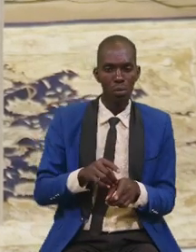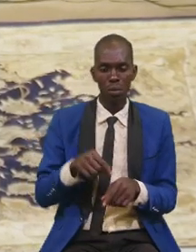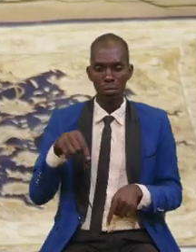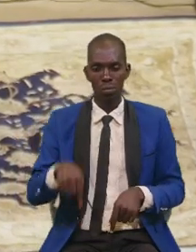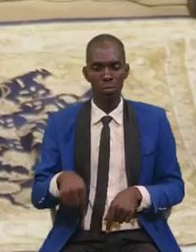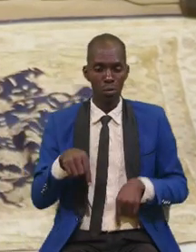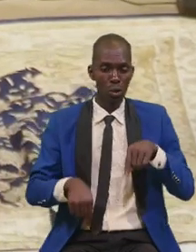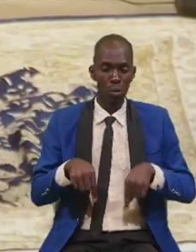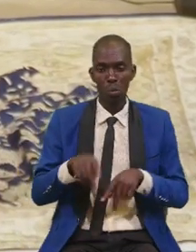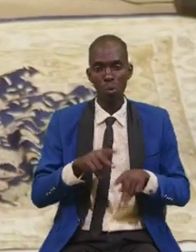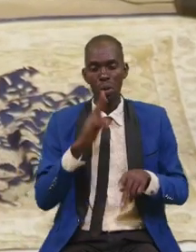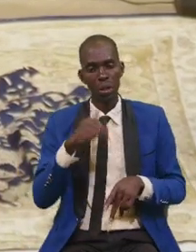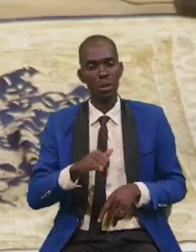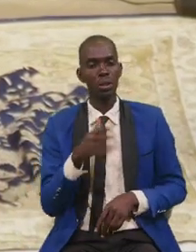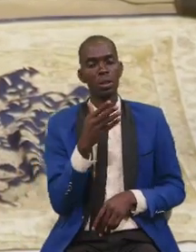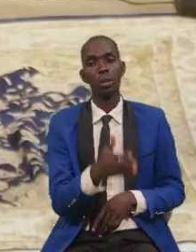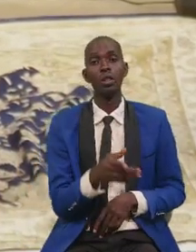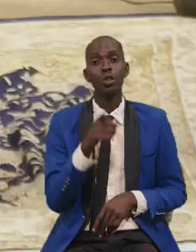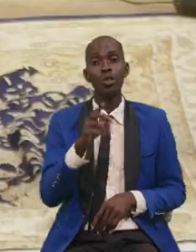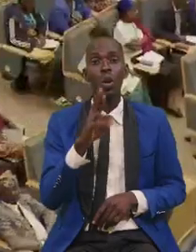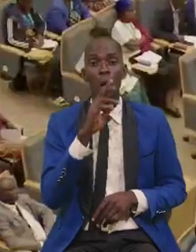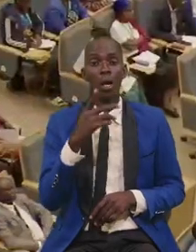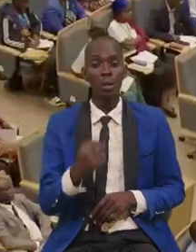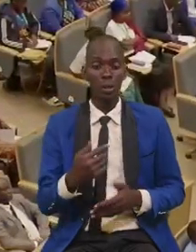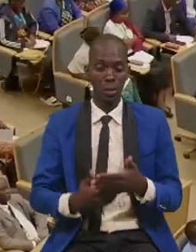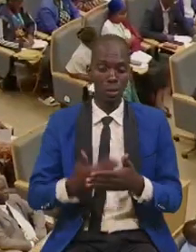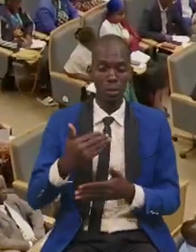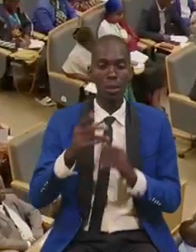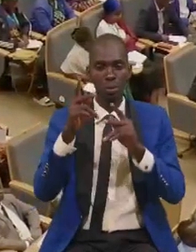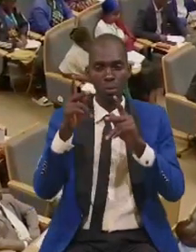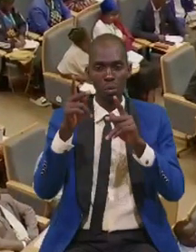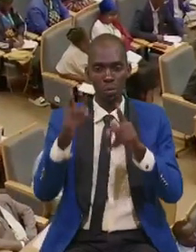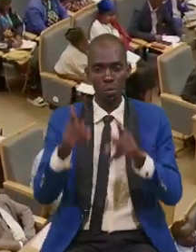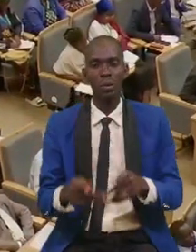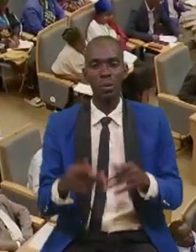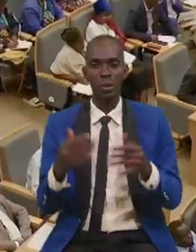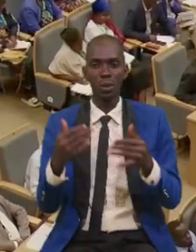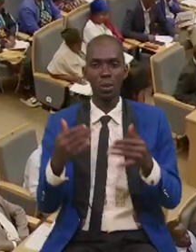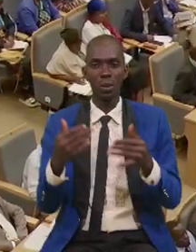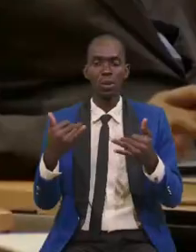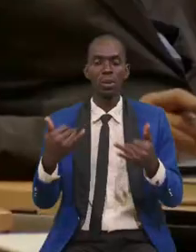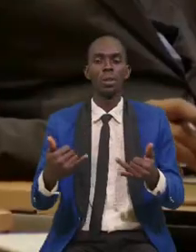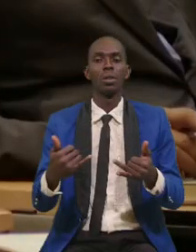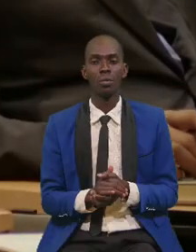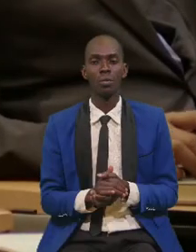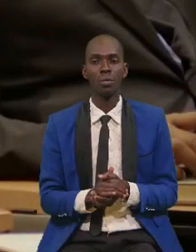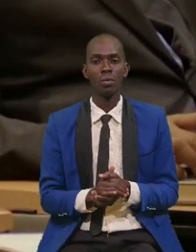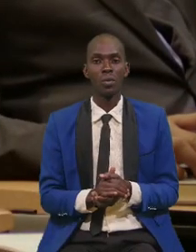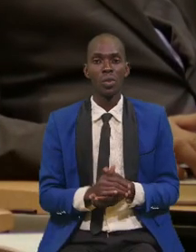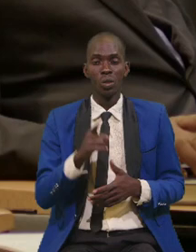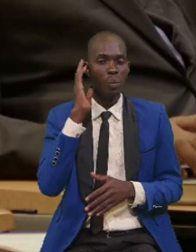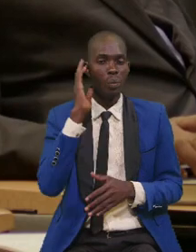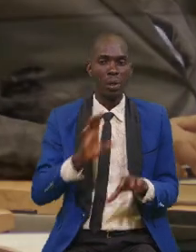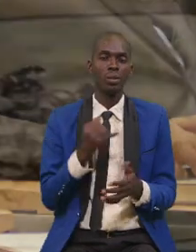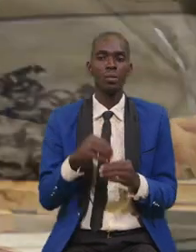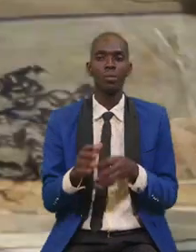here. You are the one next on the line. you will do it. Paul didn't